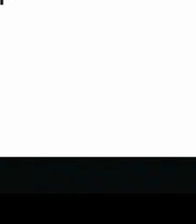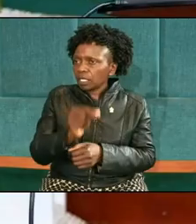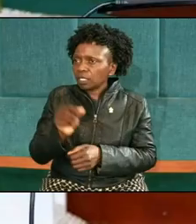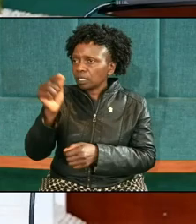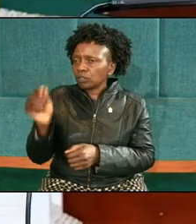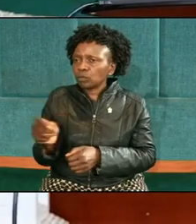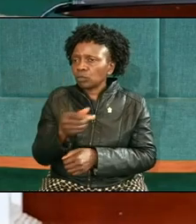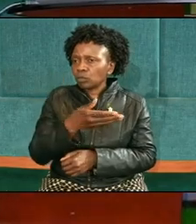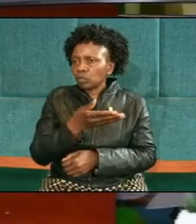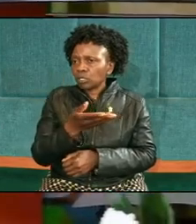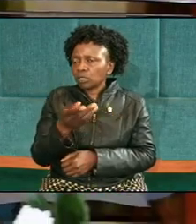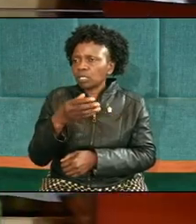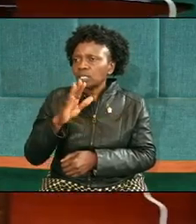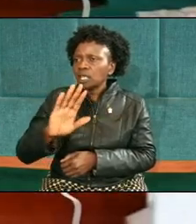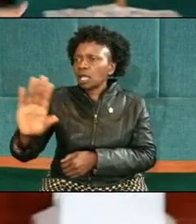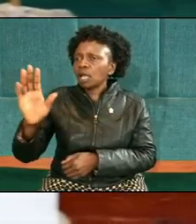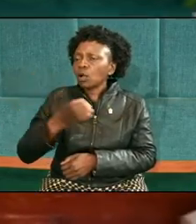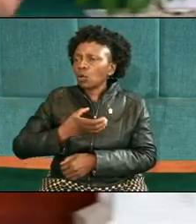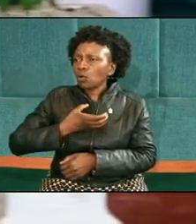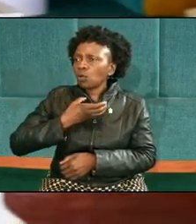mean?